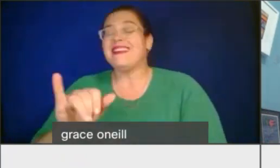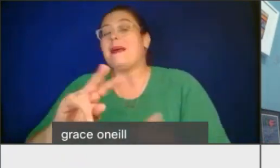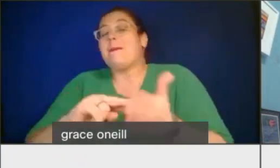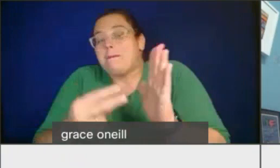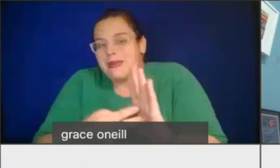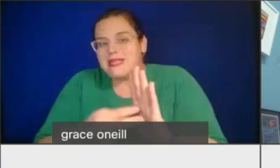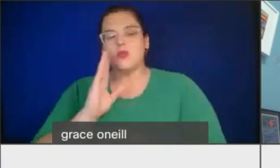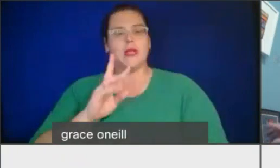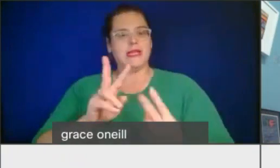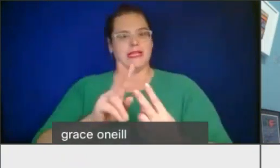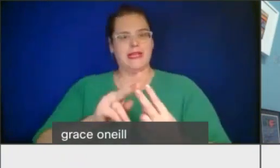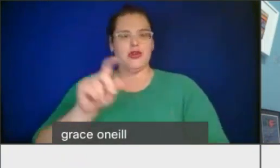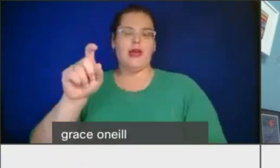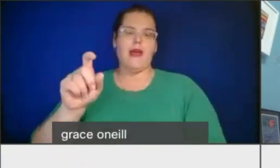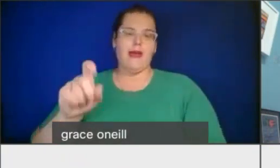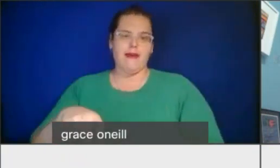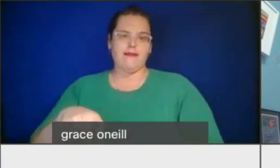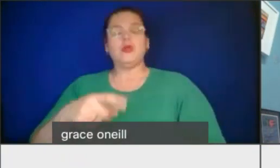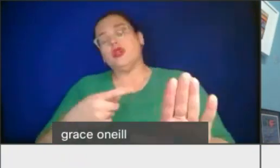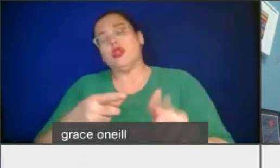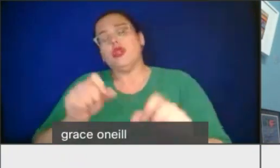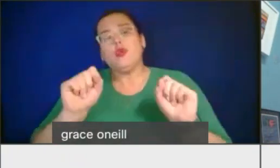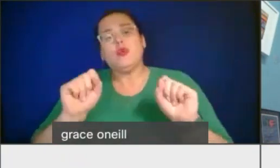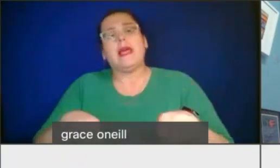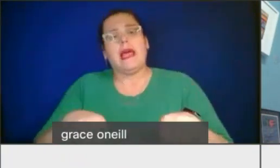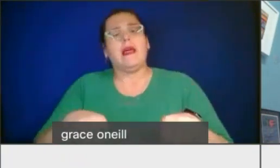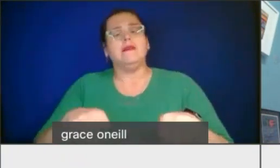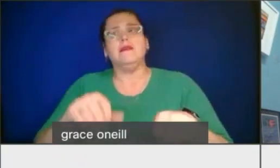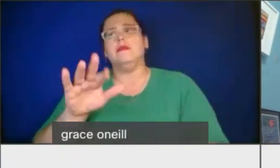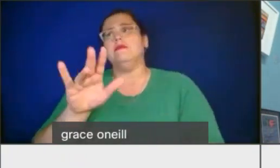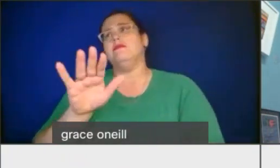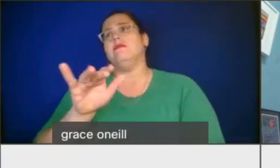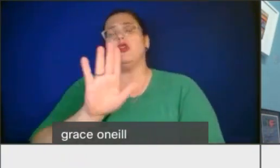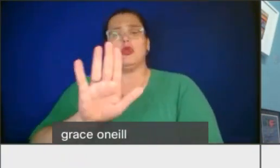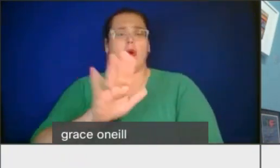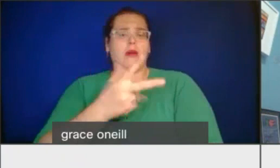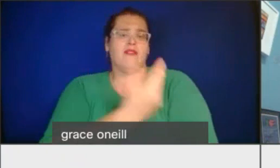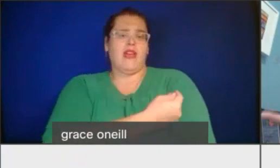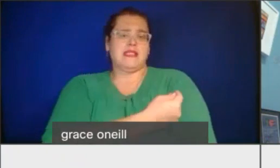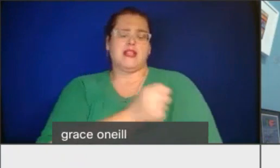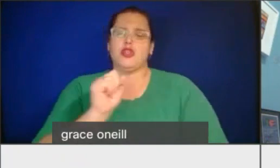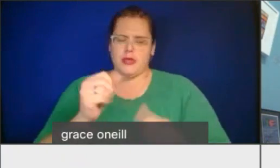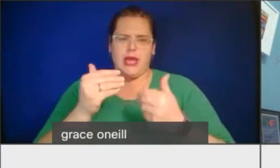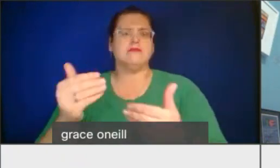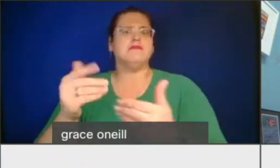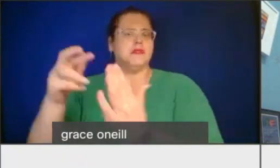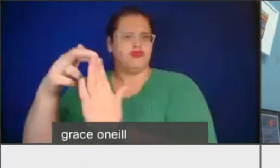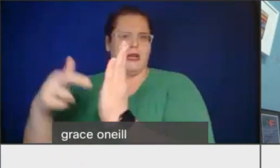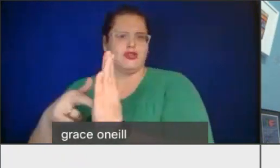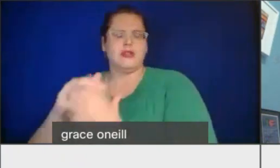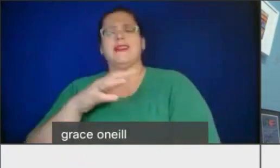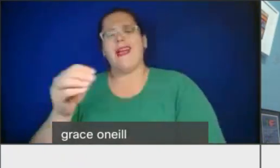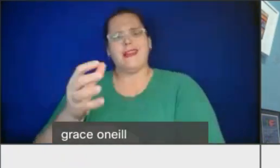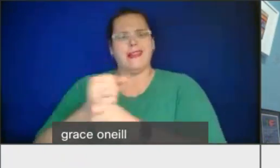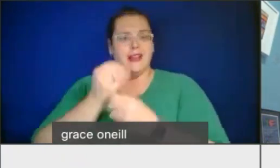can register your vaccination, and you can get information about that from the frequently